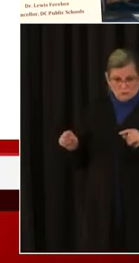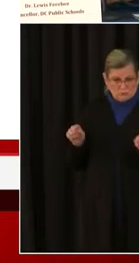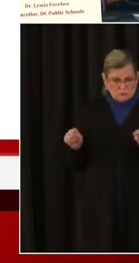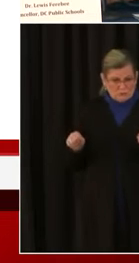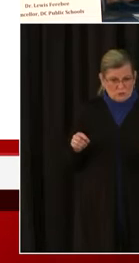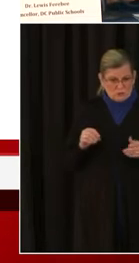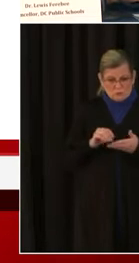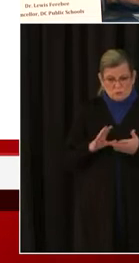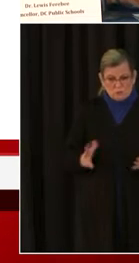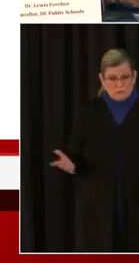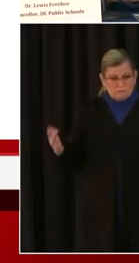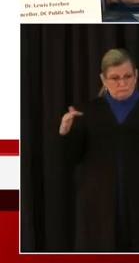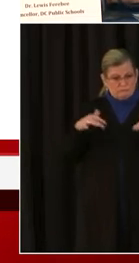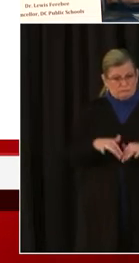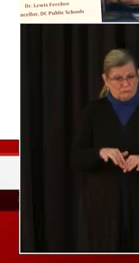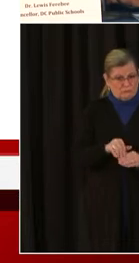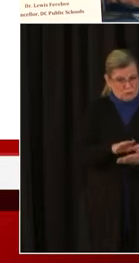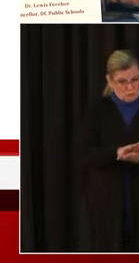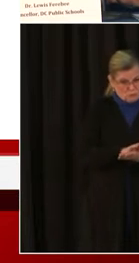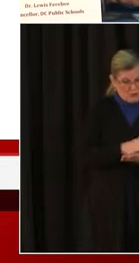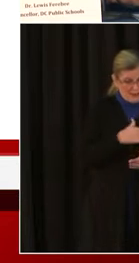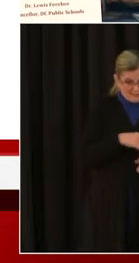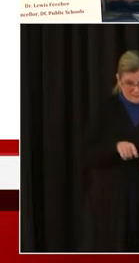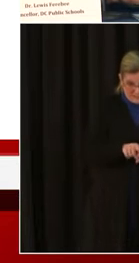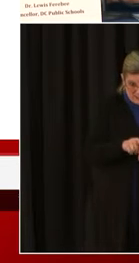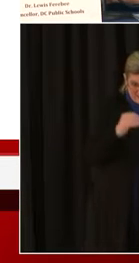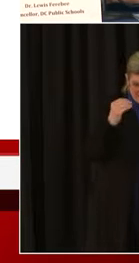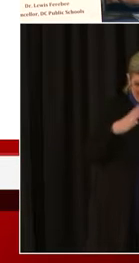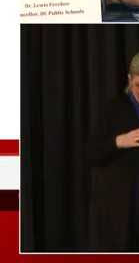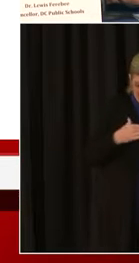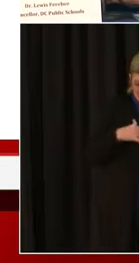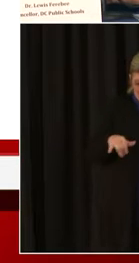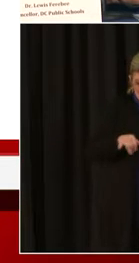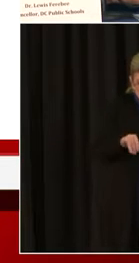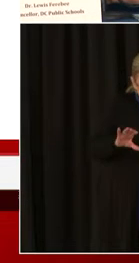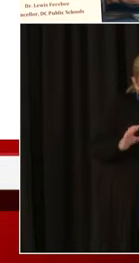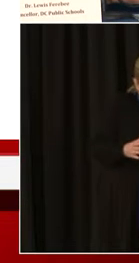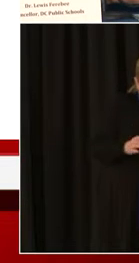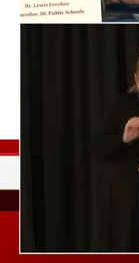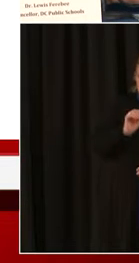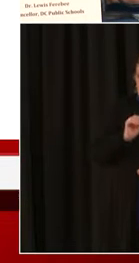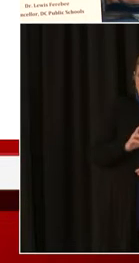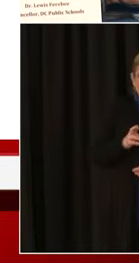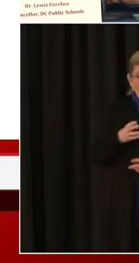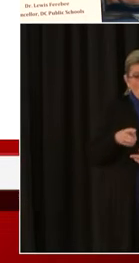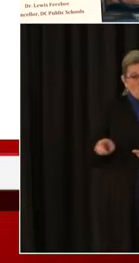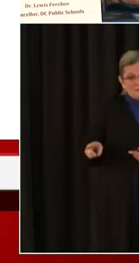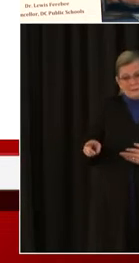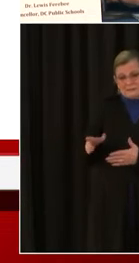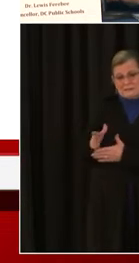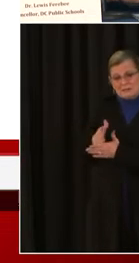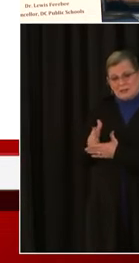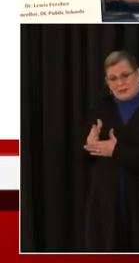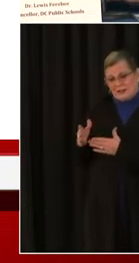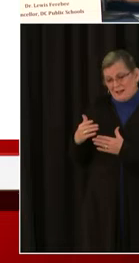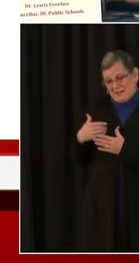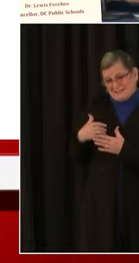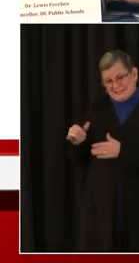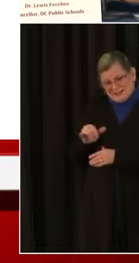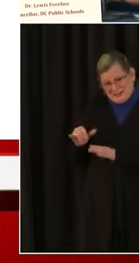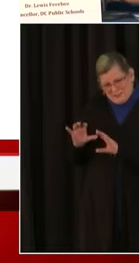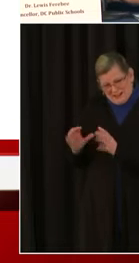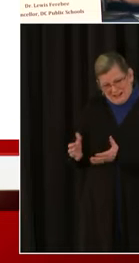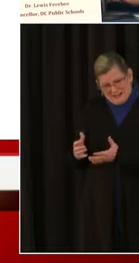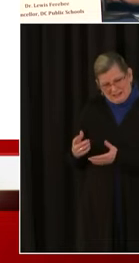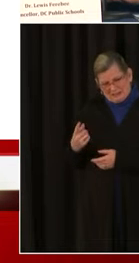together if they have the same teacher or in the same class, or if they share the same courses. So for example, a student